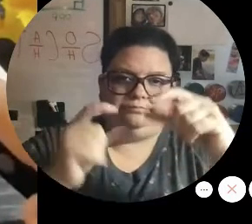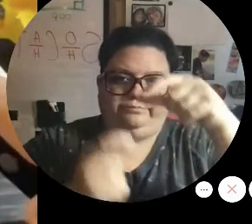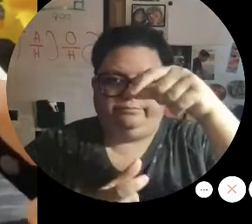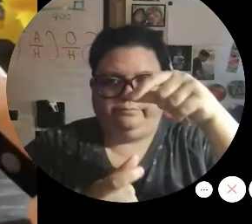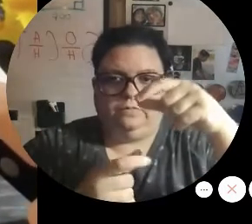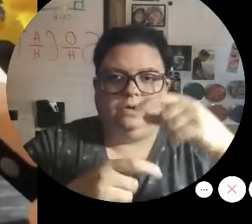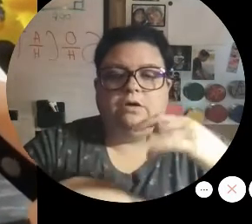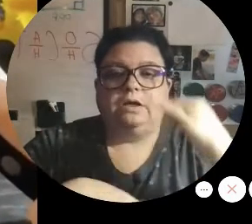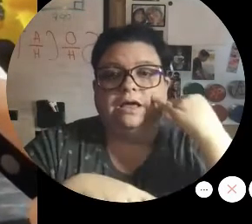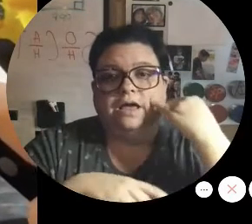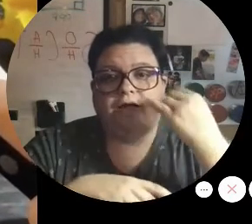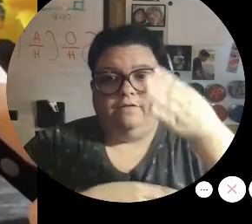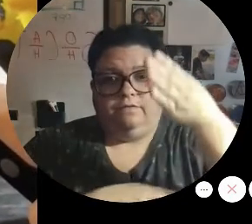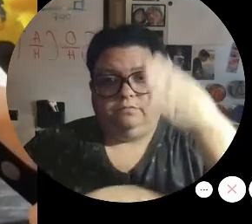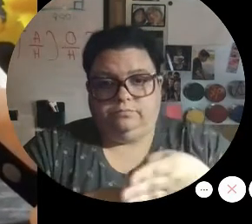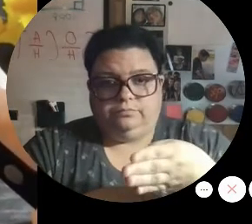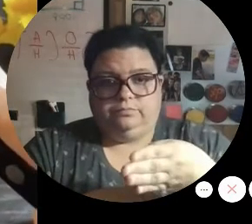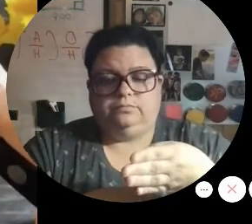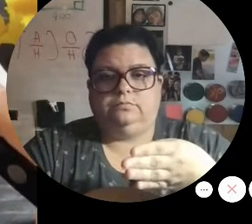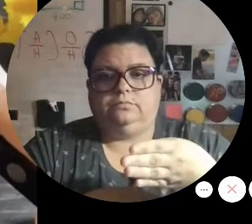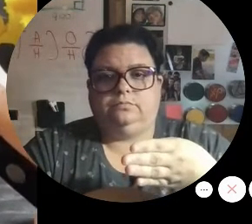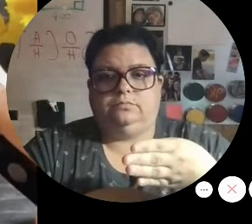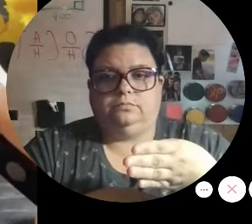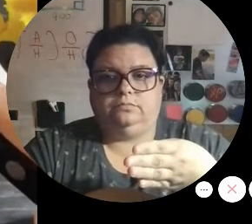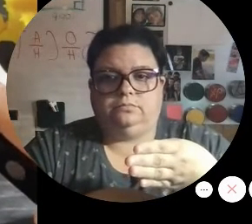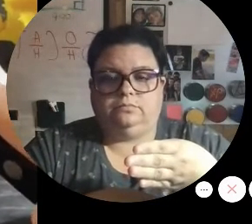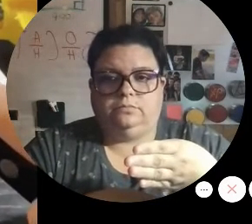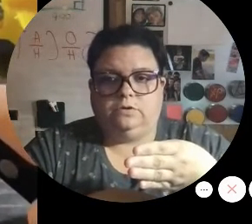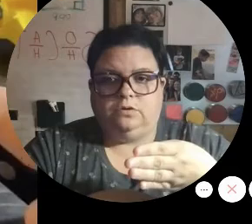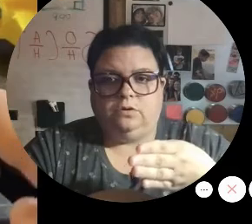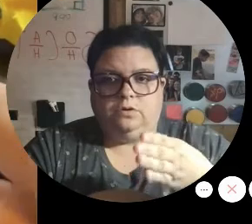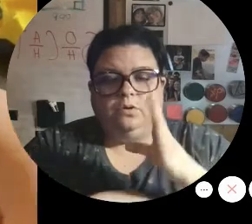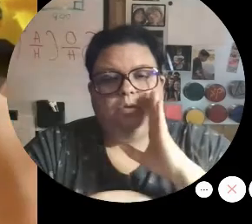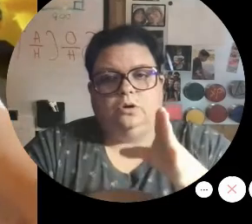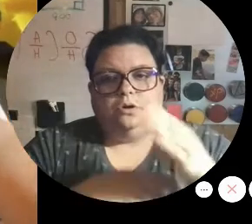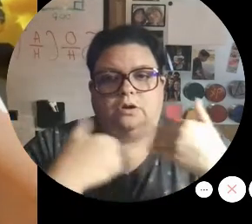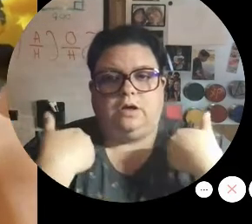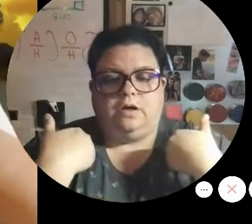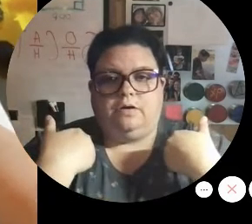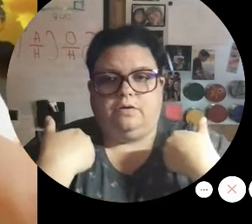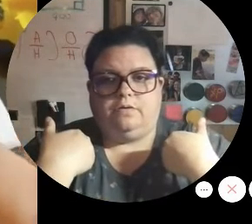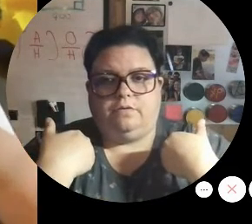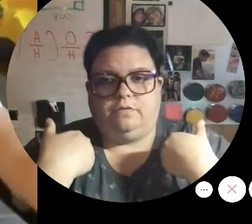if I cut it vertically, we would get